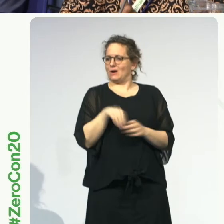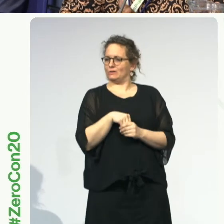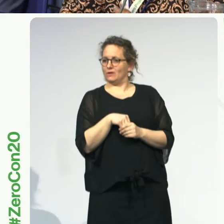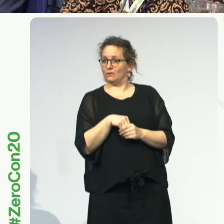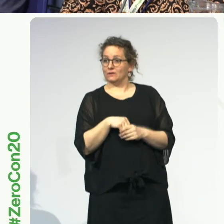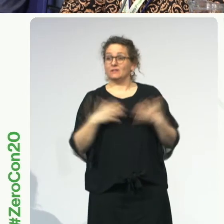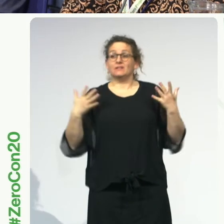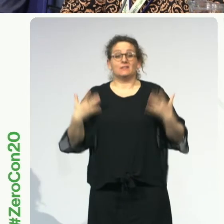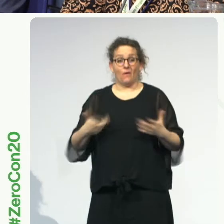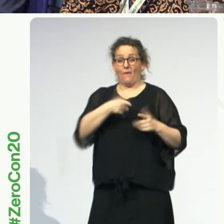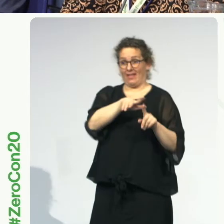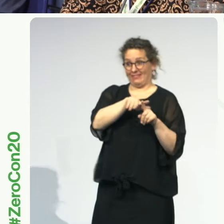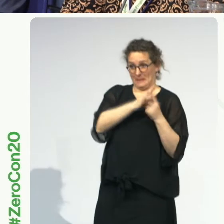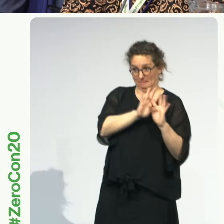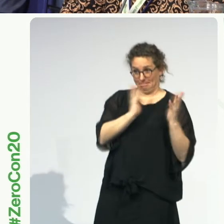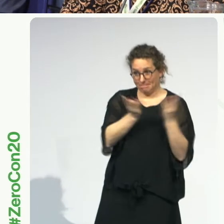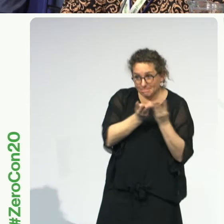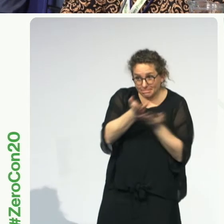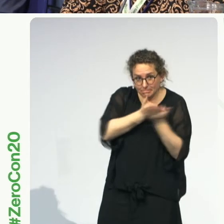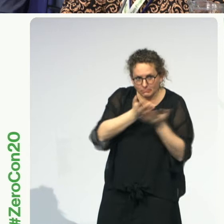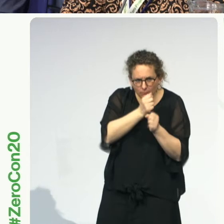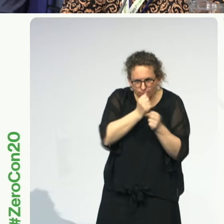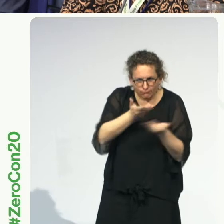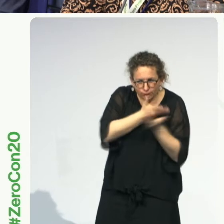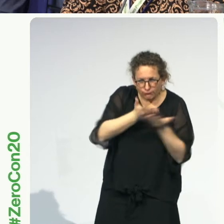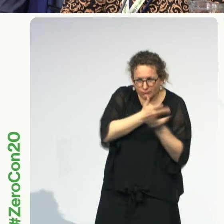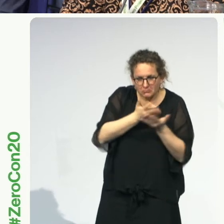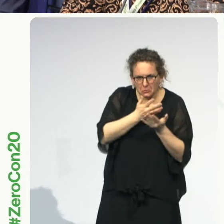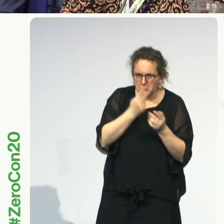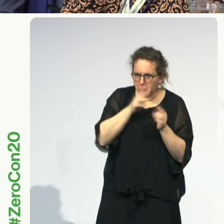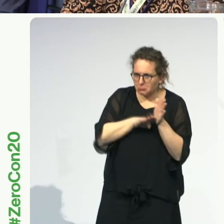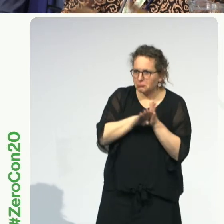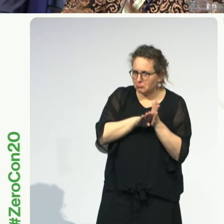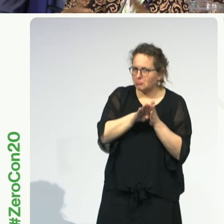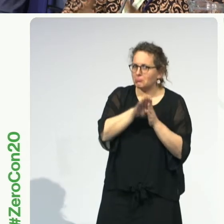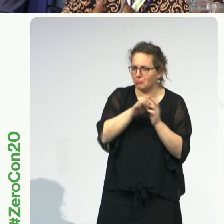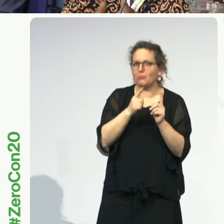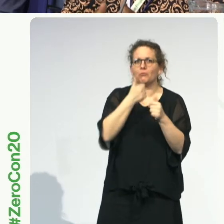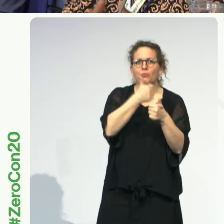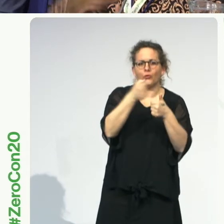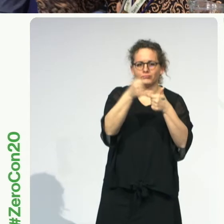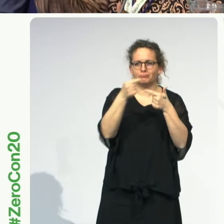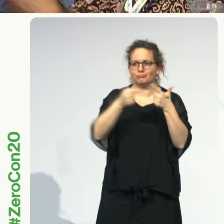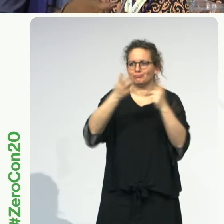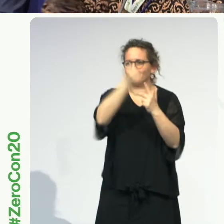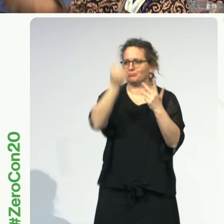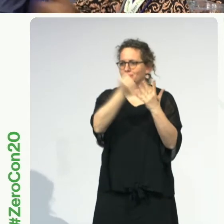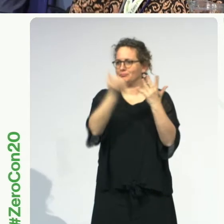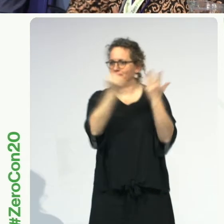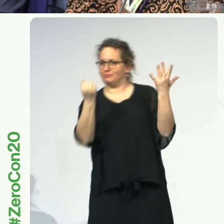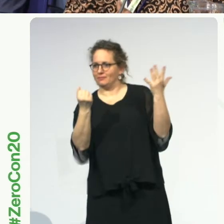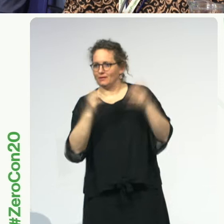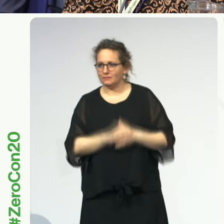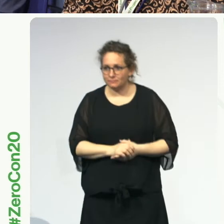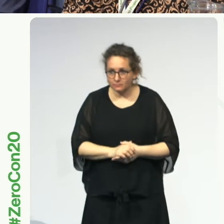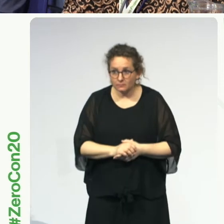worked, and they have managed to do many things, including bringing back children who had dropped